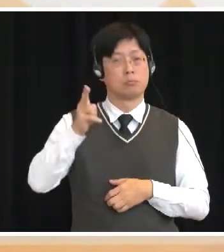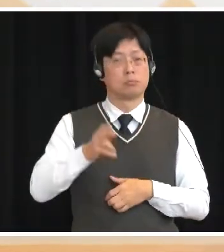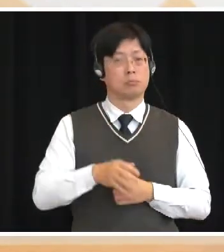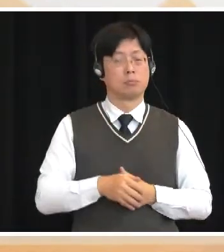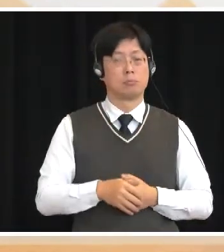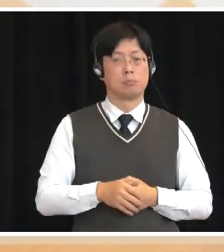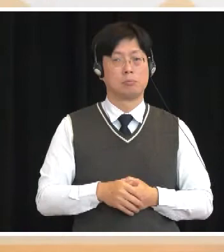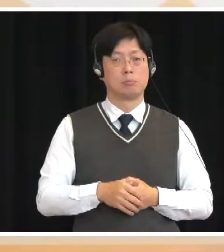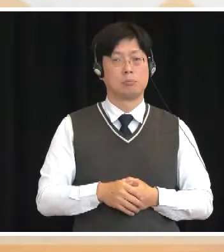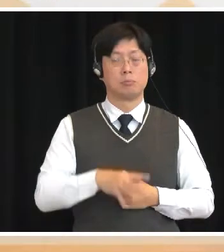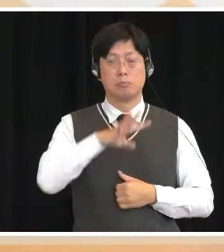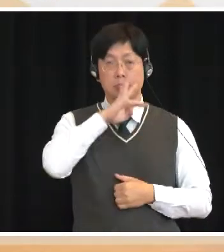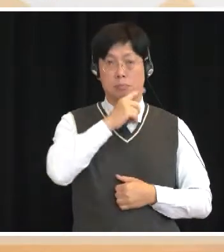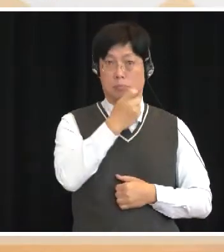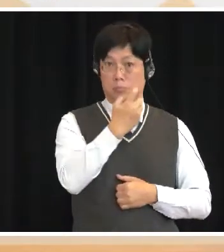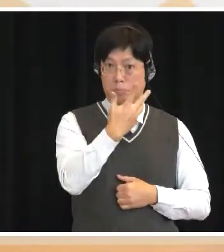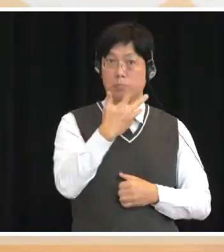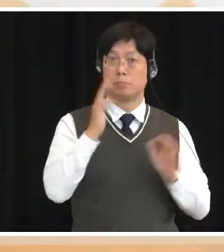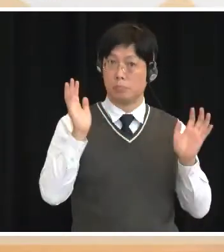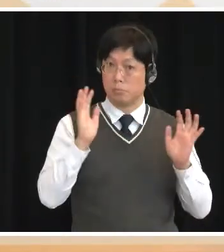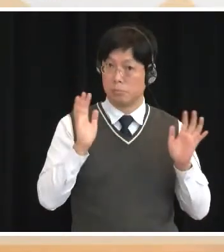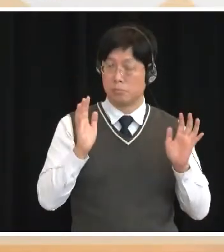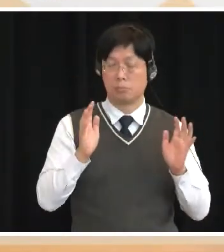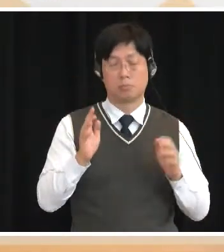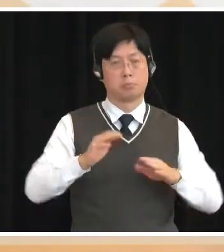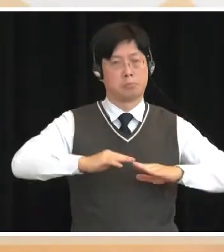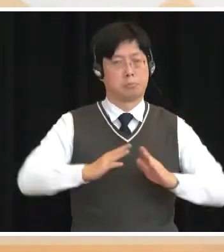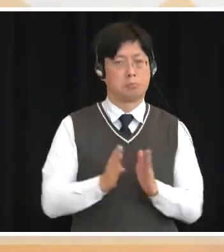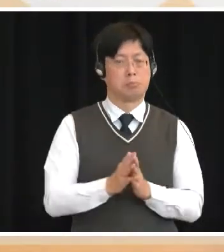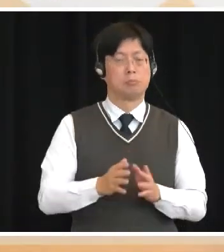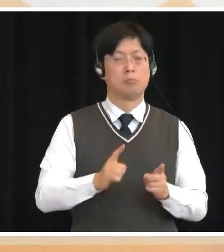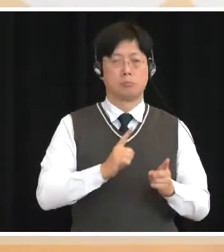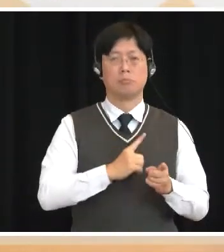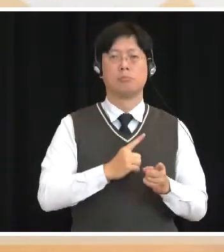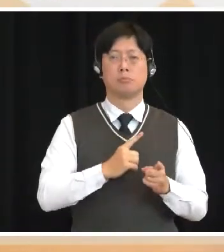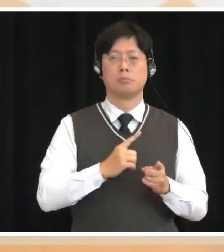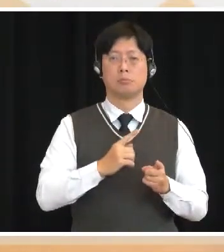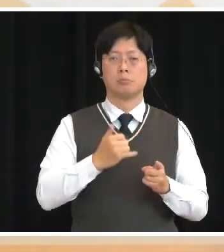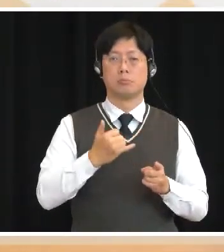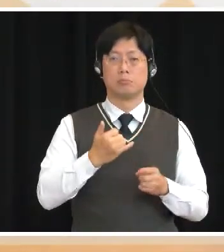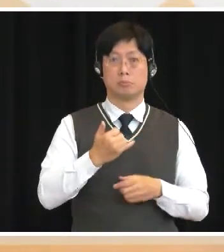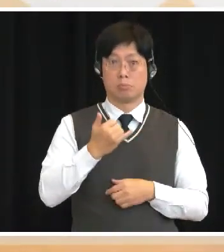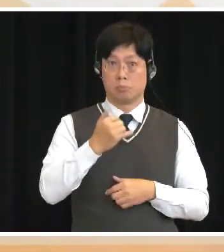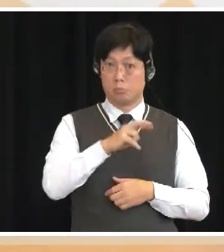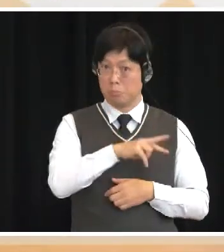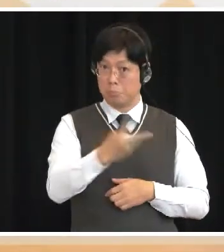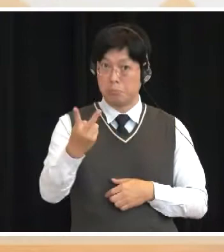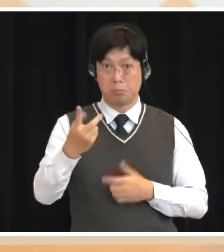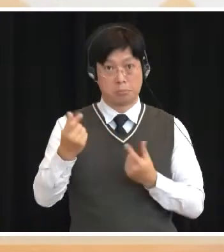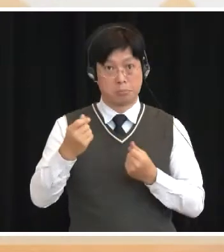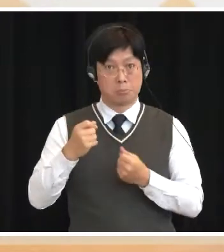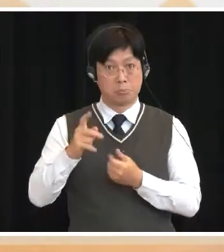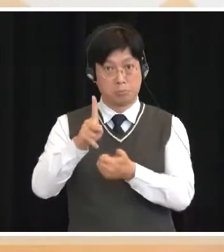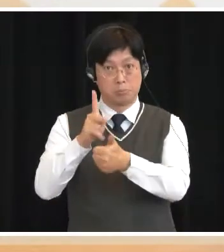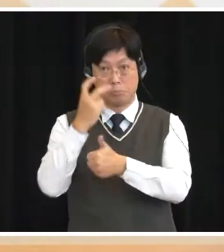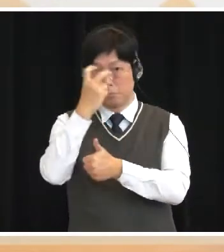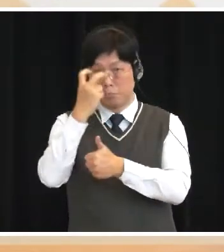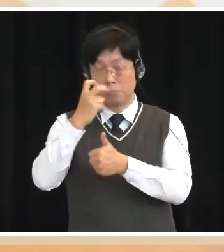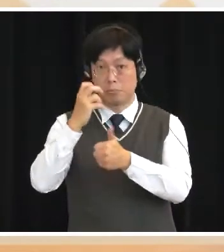home or in foster care? So I would appreciate to have an answer